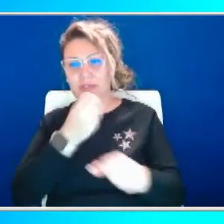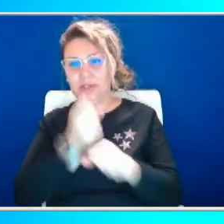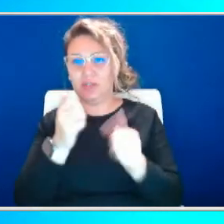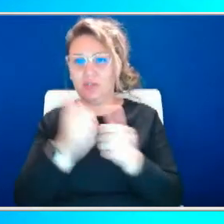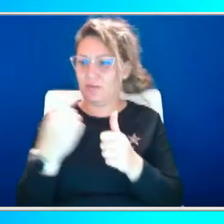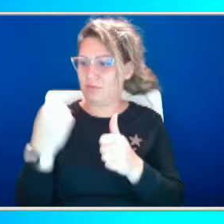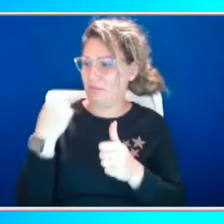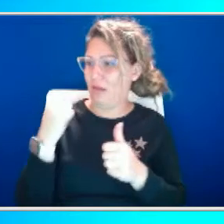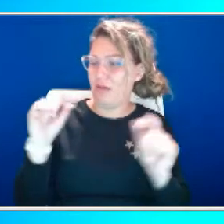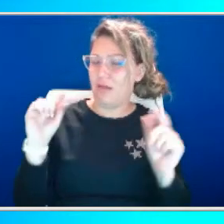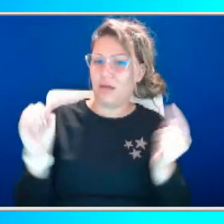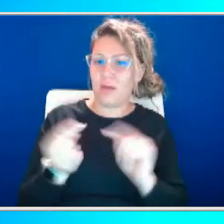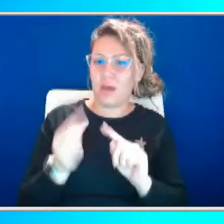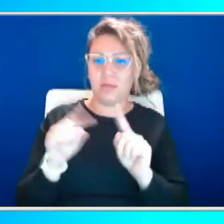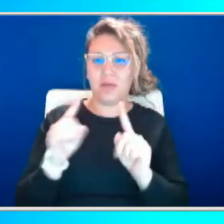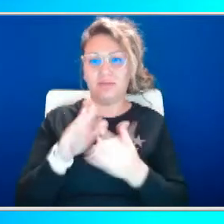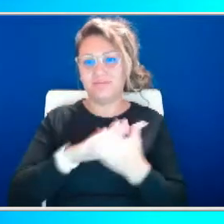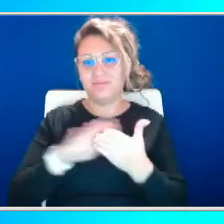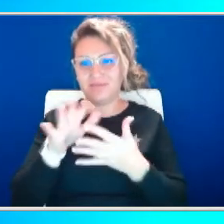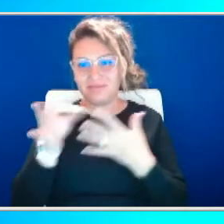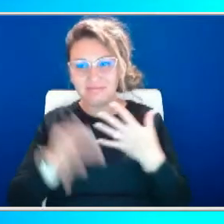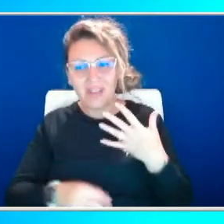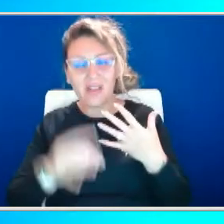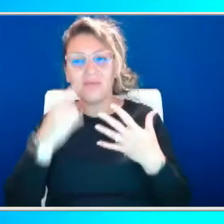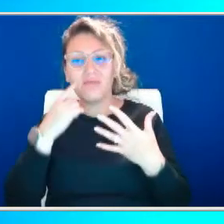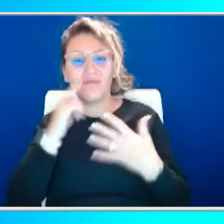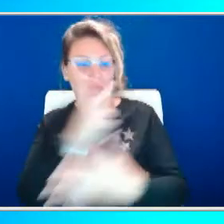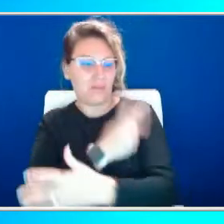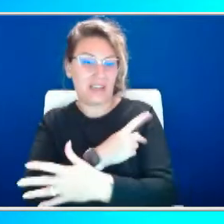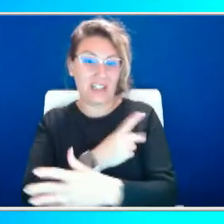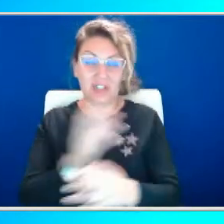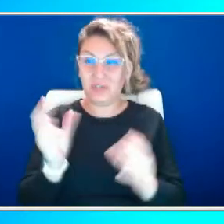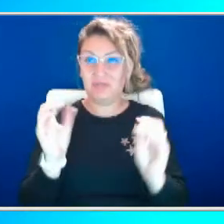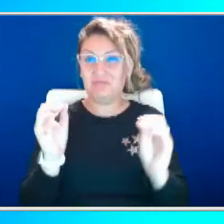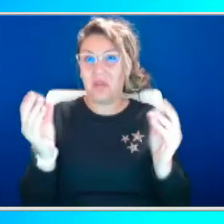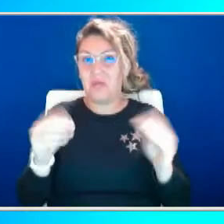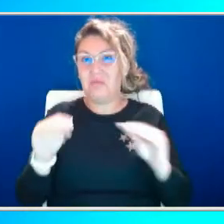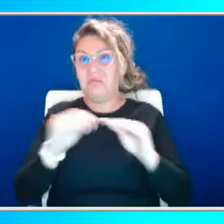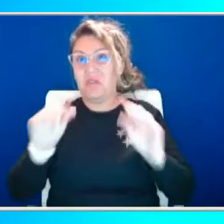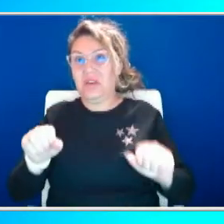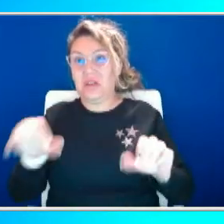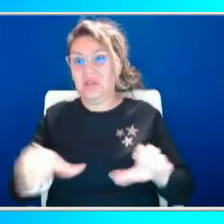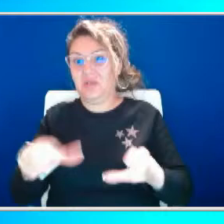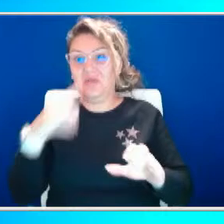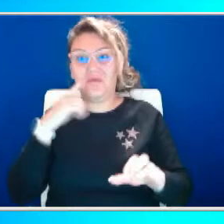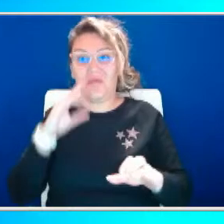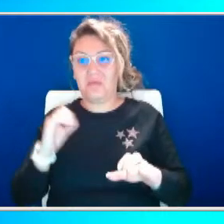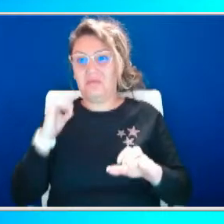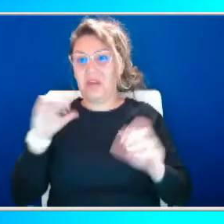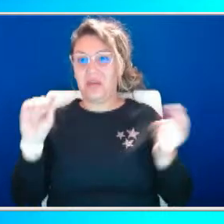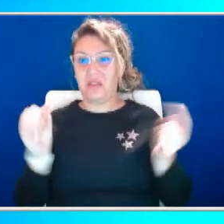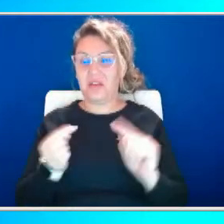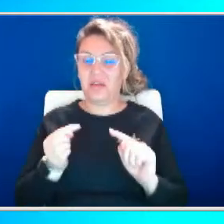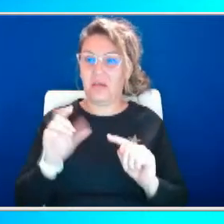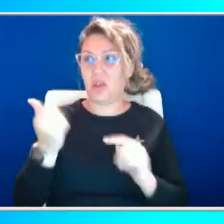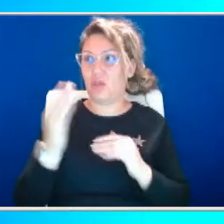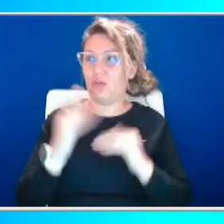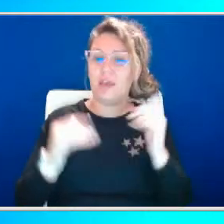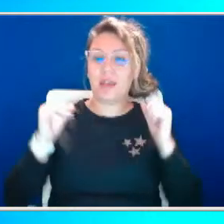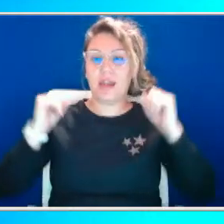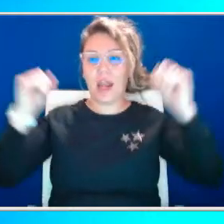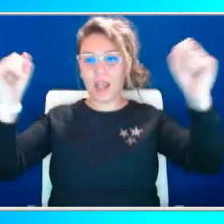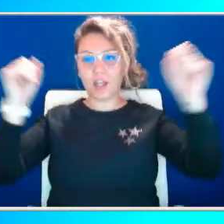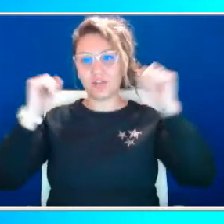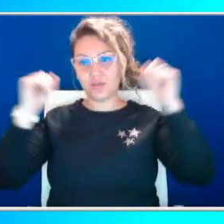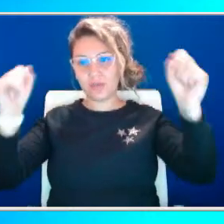nice option for patients that have really been told that there's really nothing else that they can do for their back issues besides exercise. And we know when people